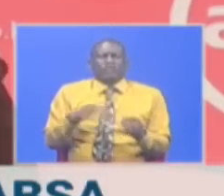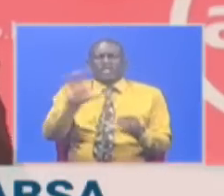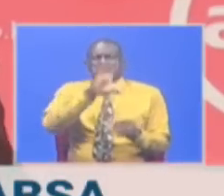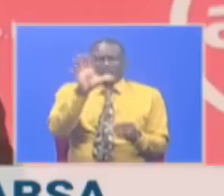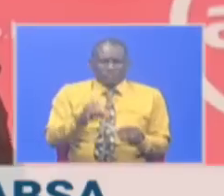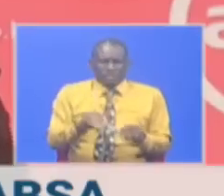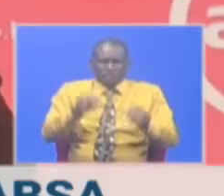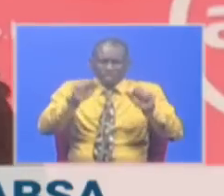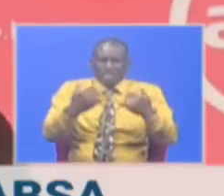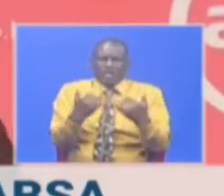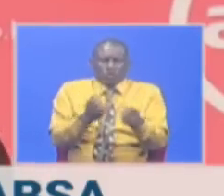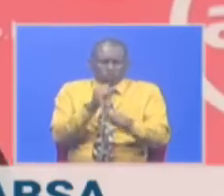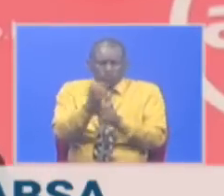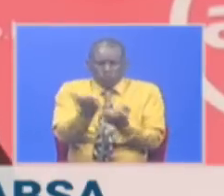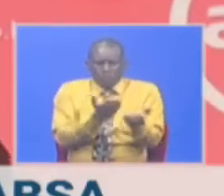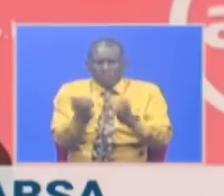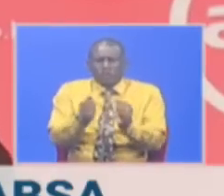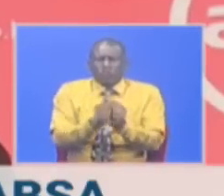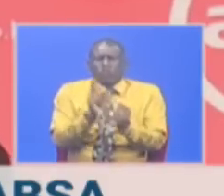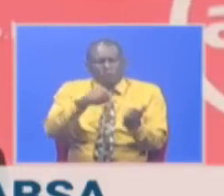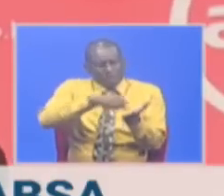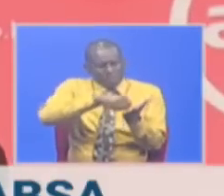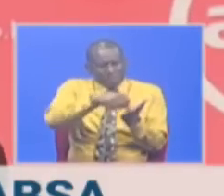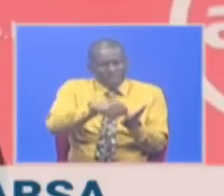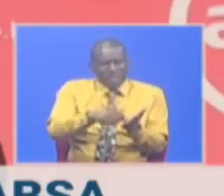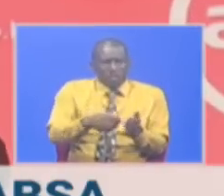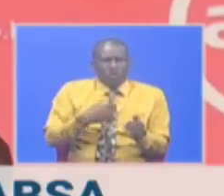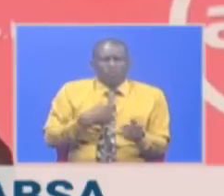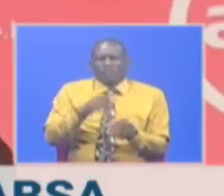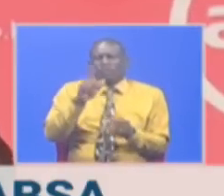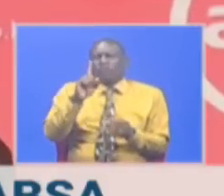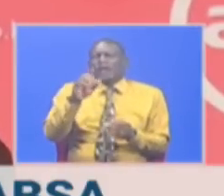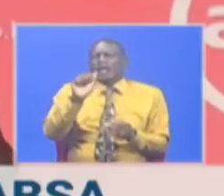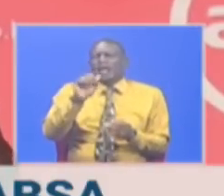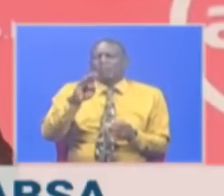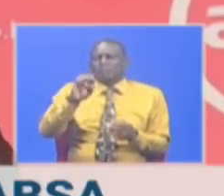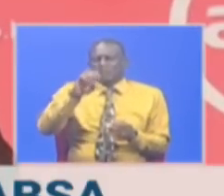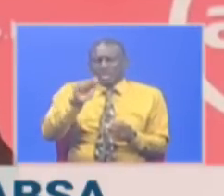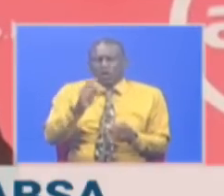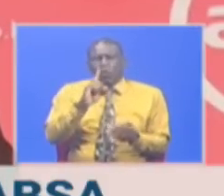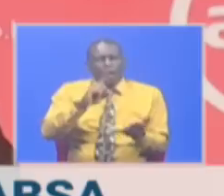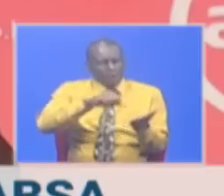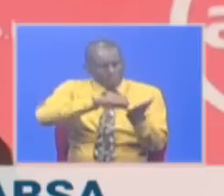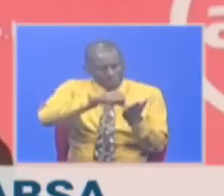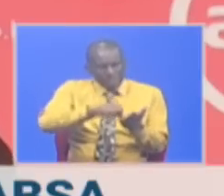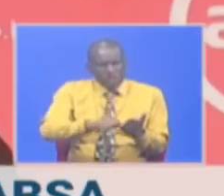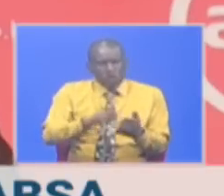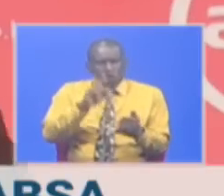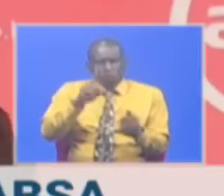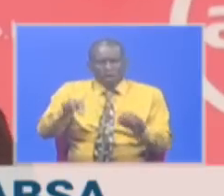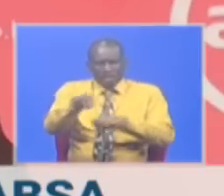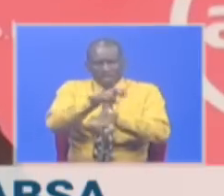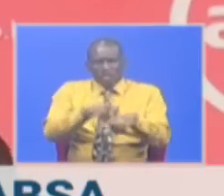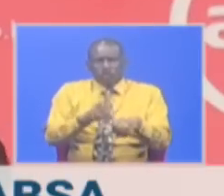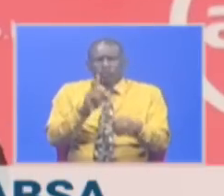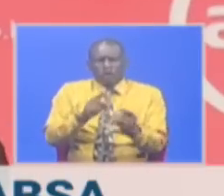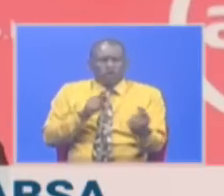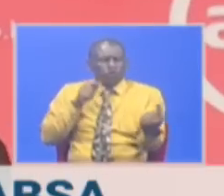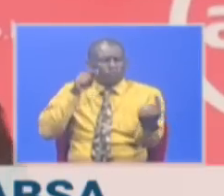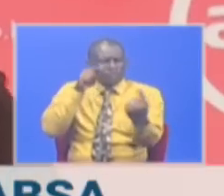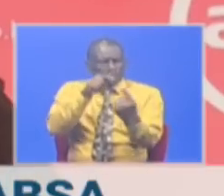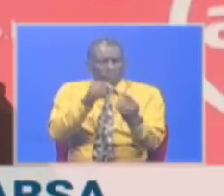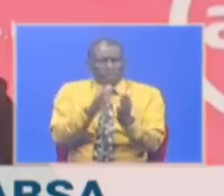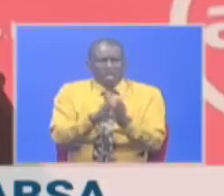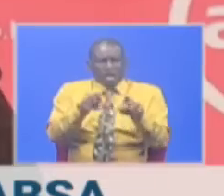now trade under one brand. So there is one Absa, one brand, one vision, one purpose,